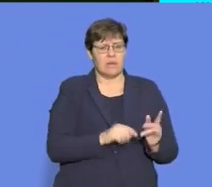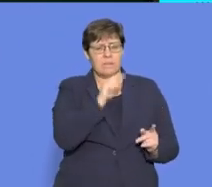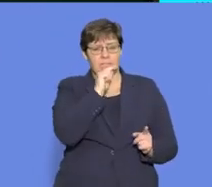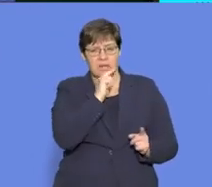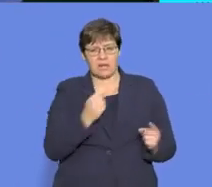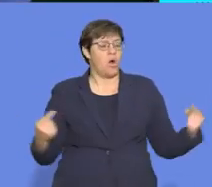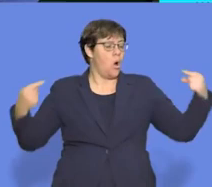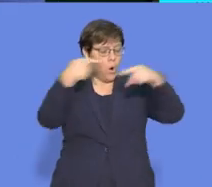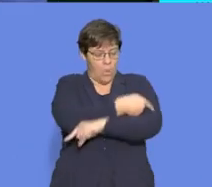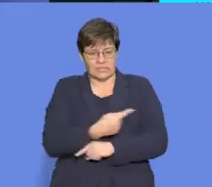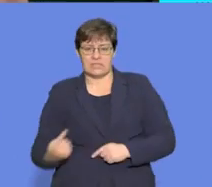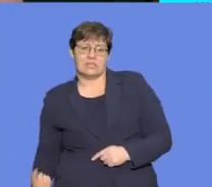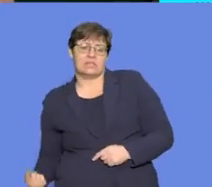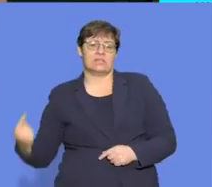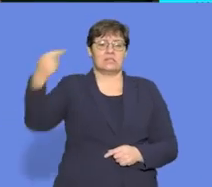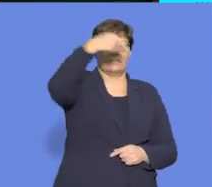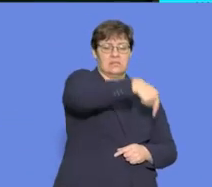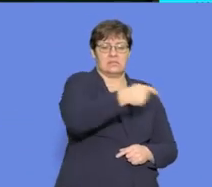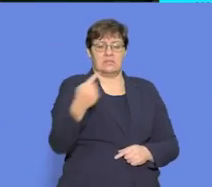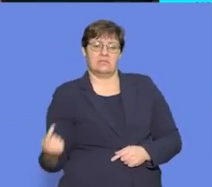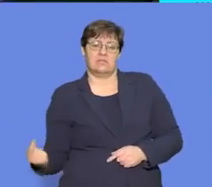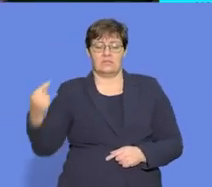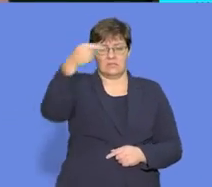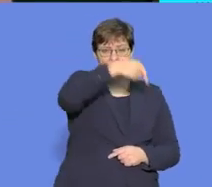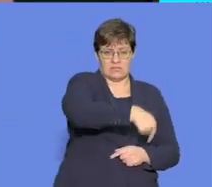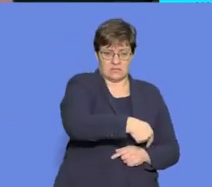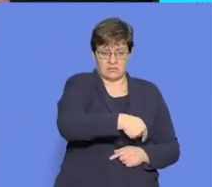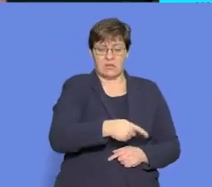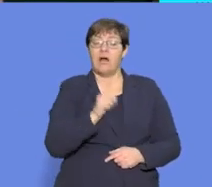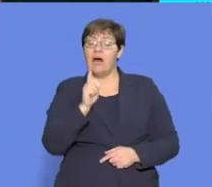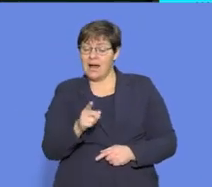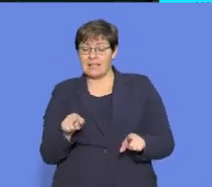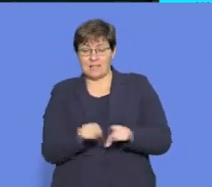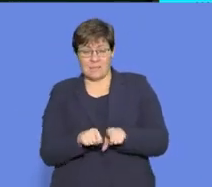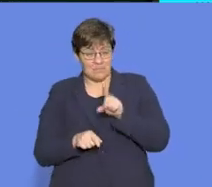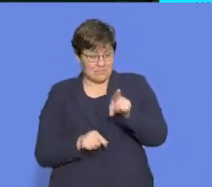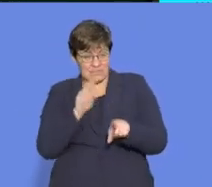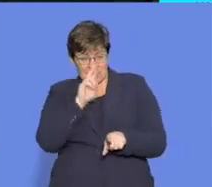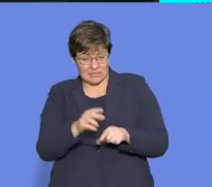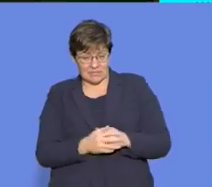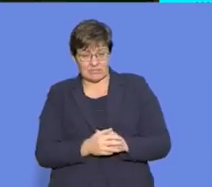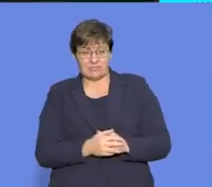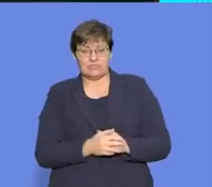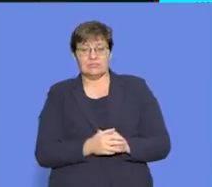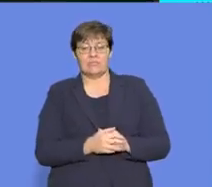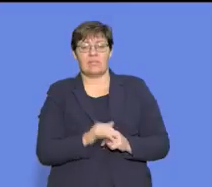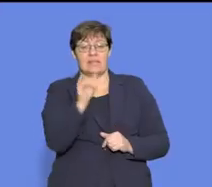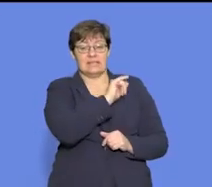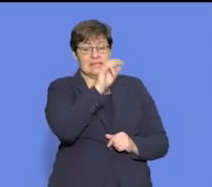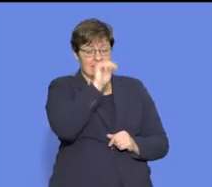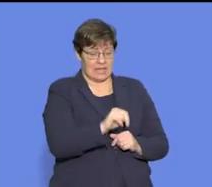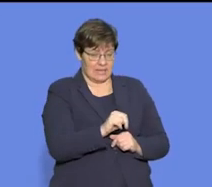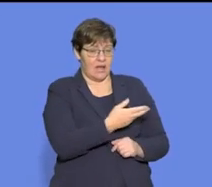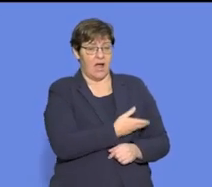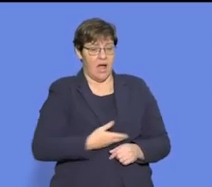reading, it's telling us the opposite half cell is giving us the electrons. So in this case, we're going to